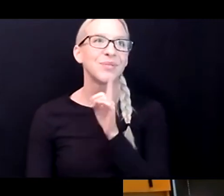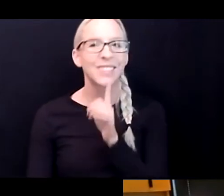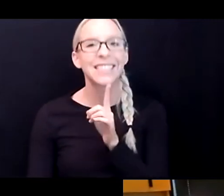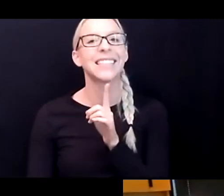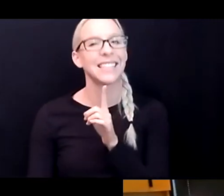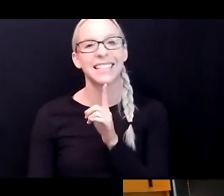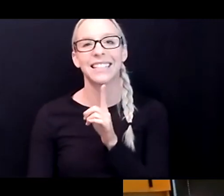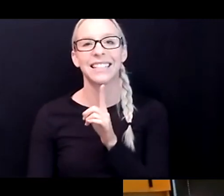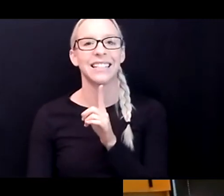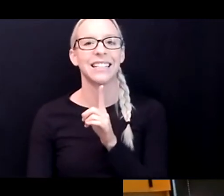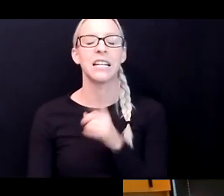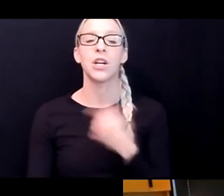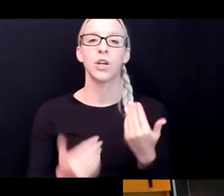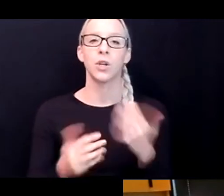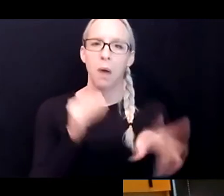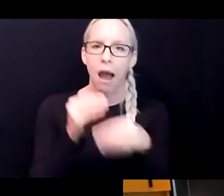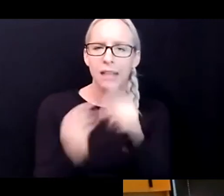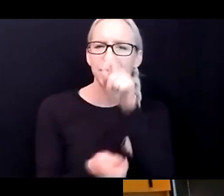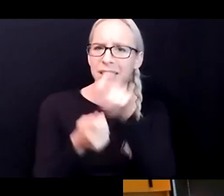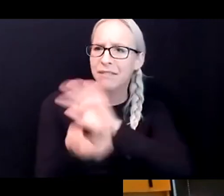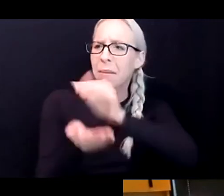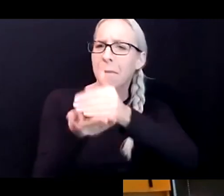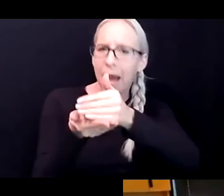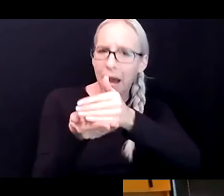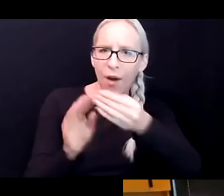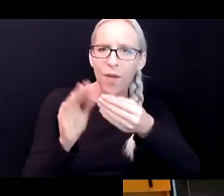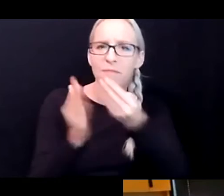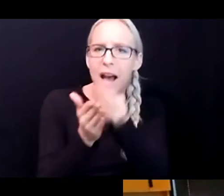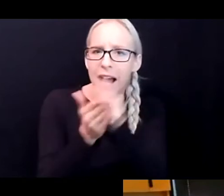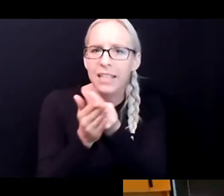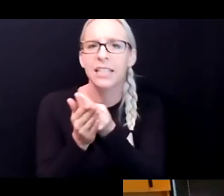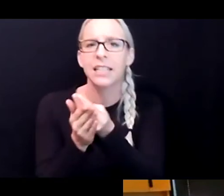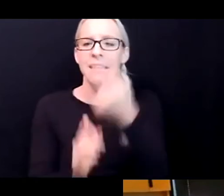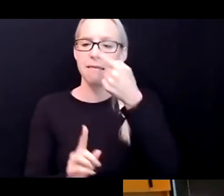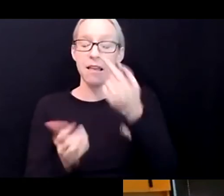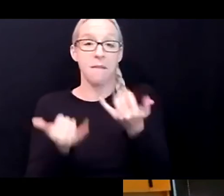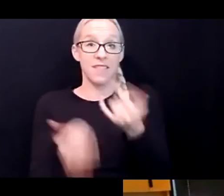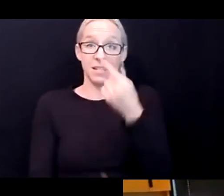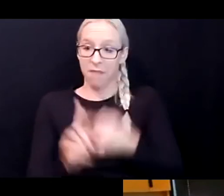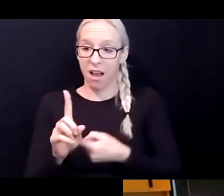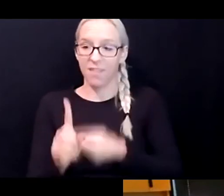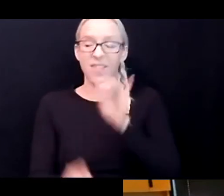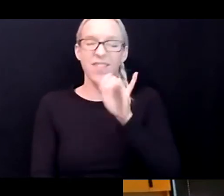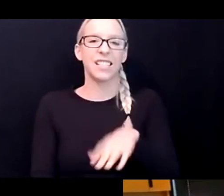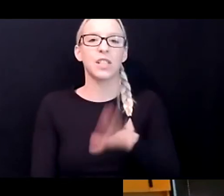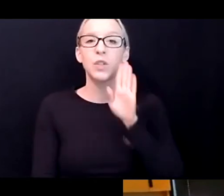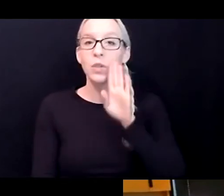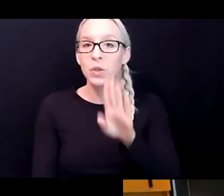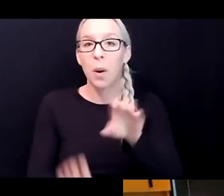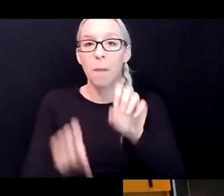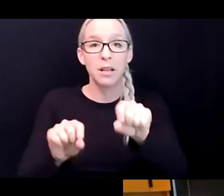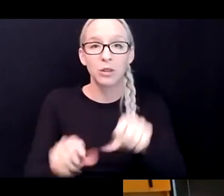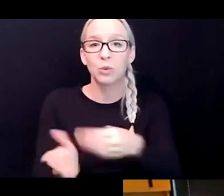we're going to put X amount on this prepaid card for this month. This is what you have. It's kind of your allowance, which is really